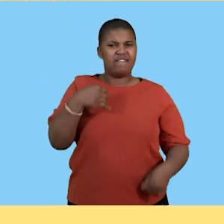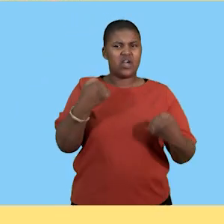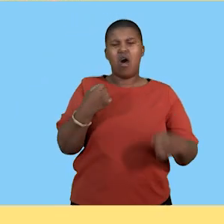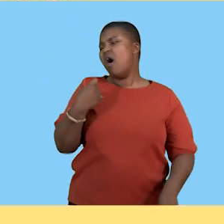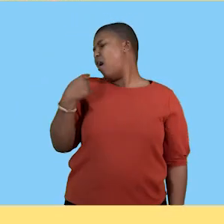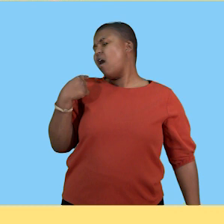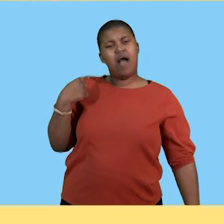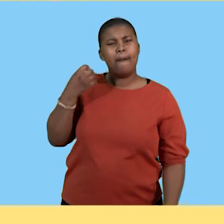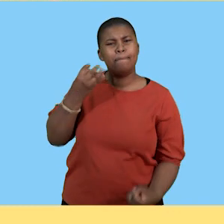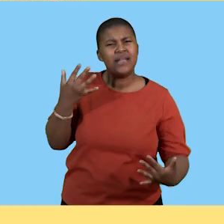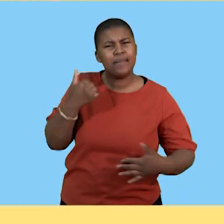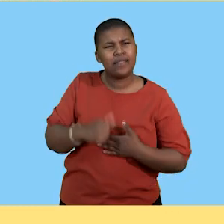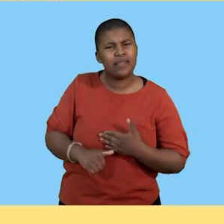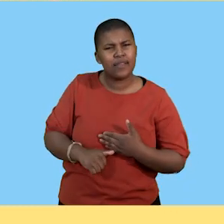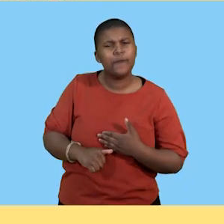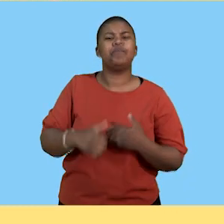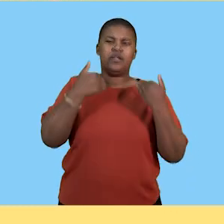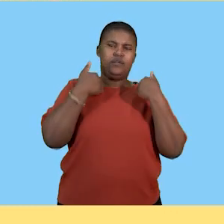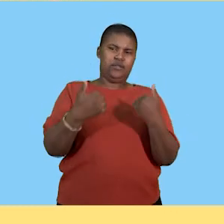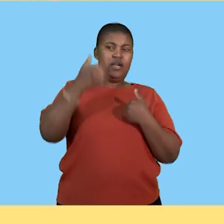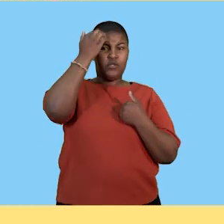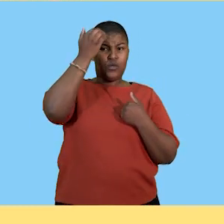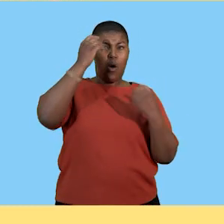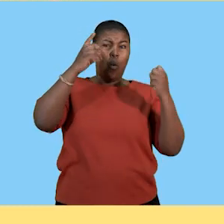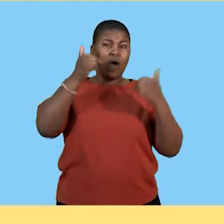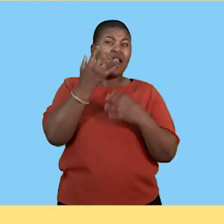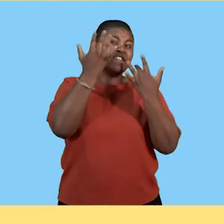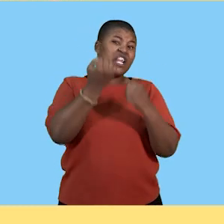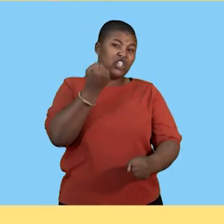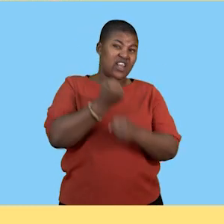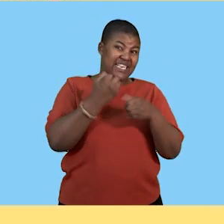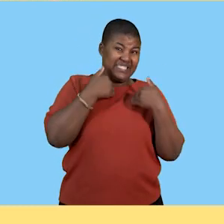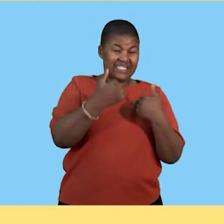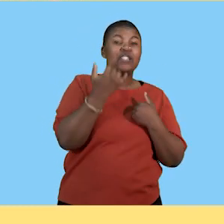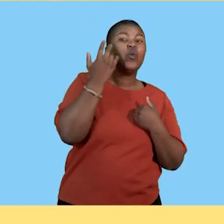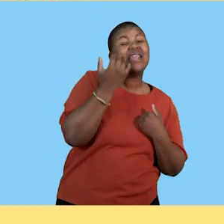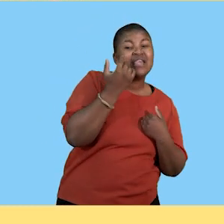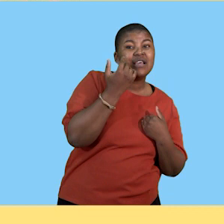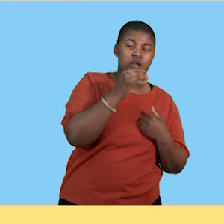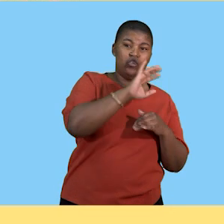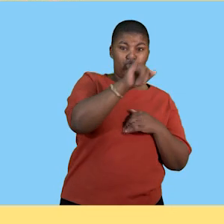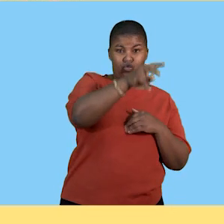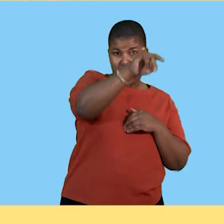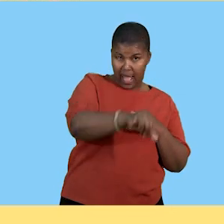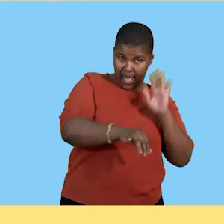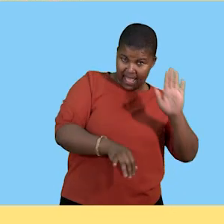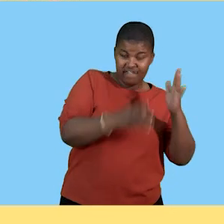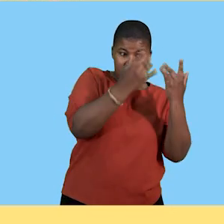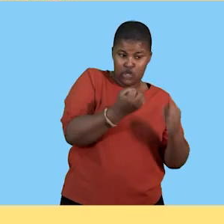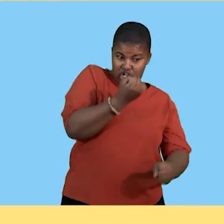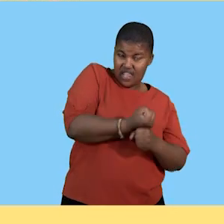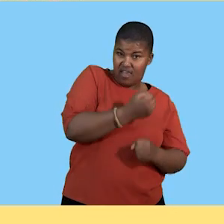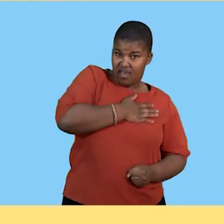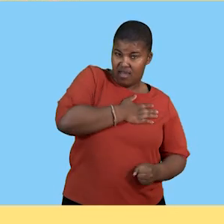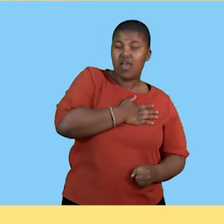been having this asset. So let's begin. We know that our financial year begins in